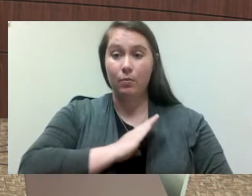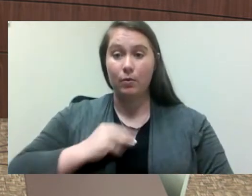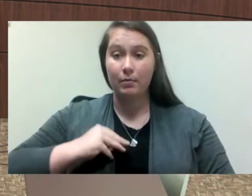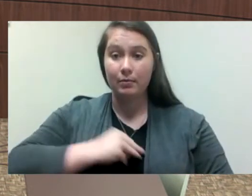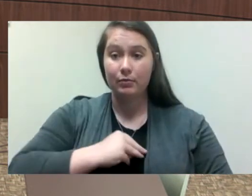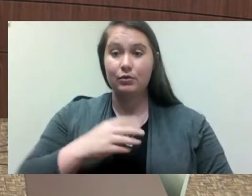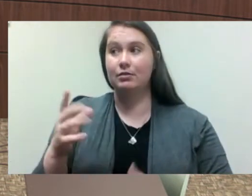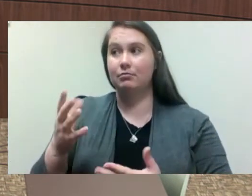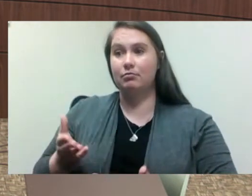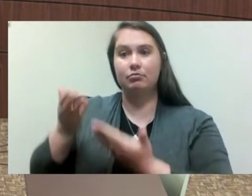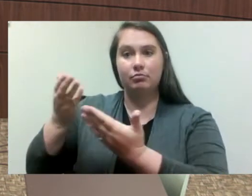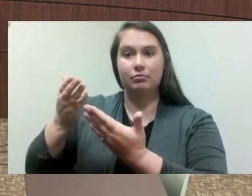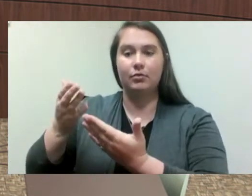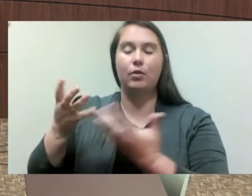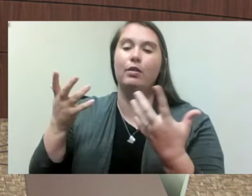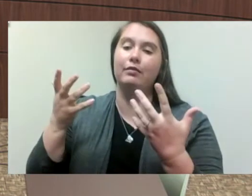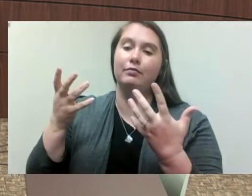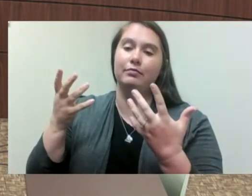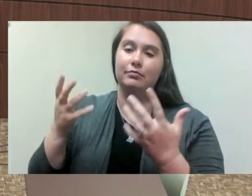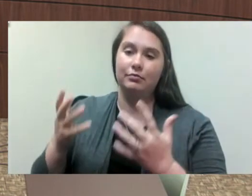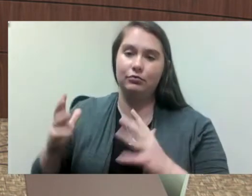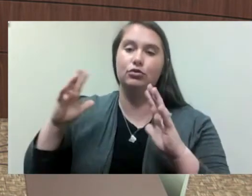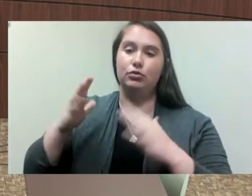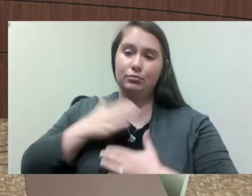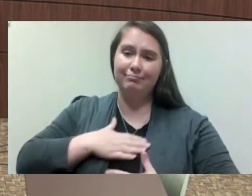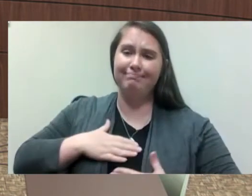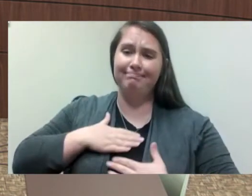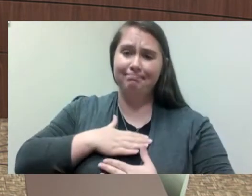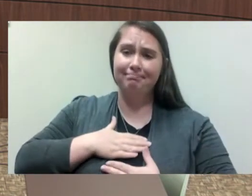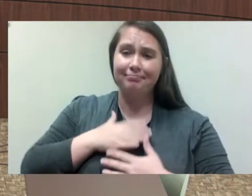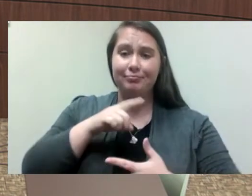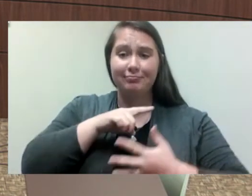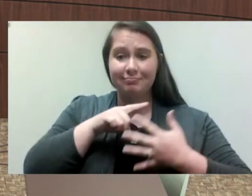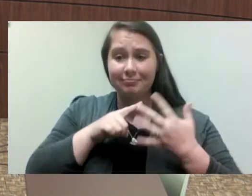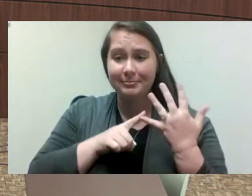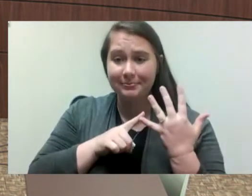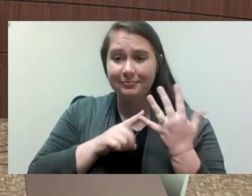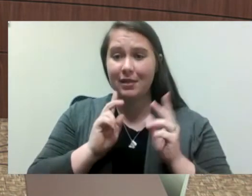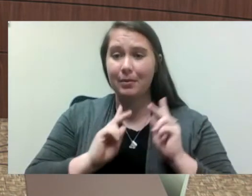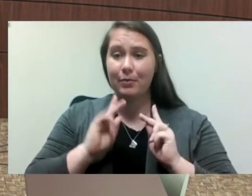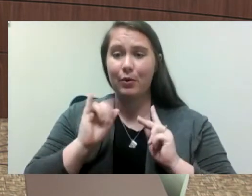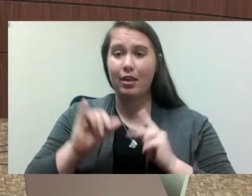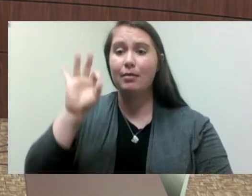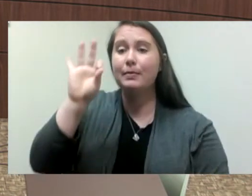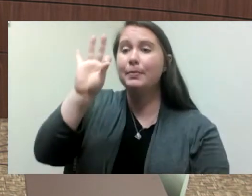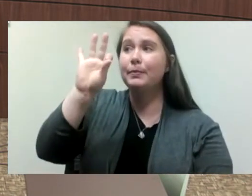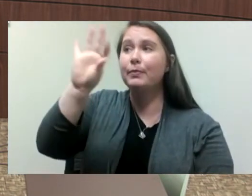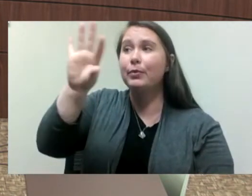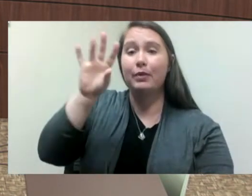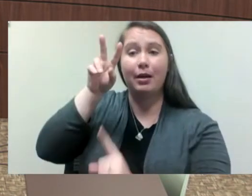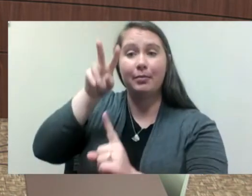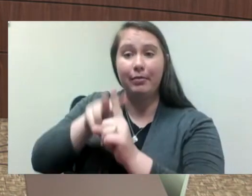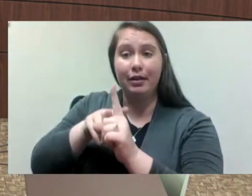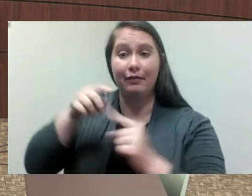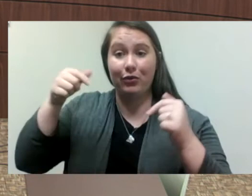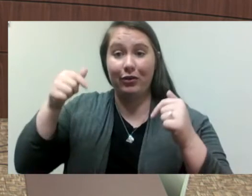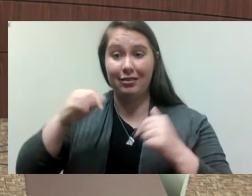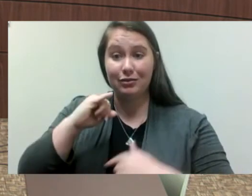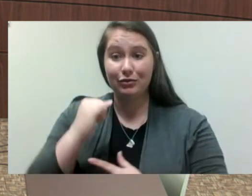really appreciate those people who put themselves out there and applied for this